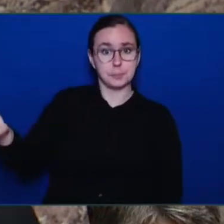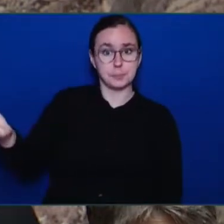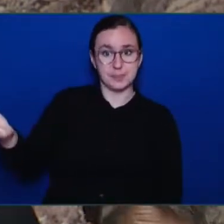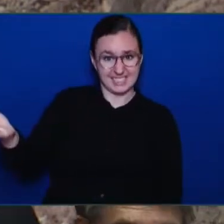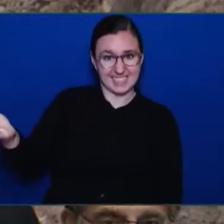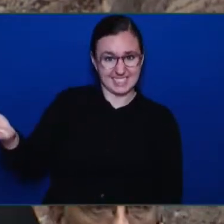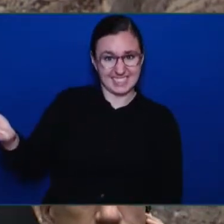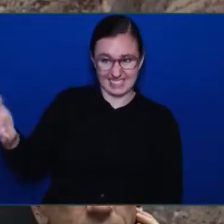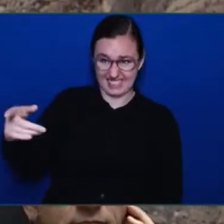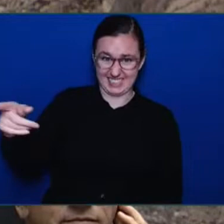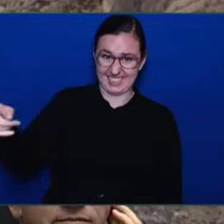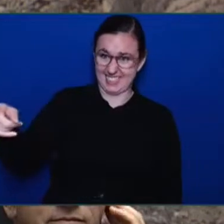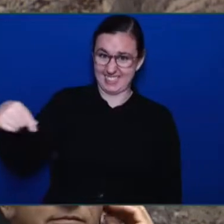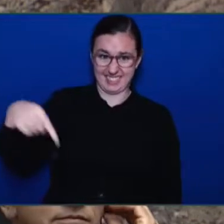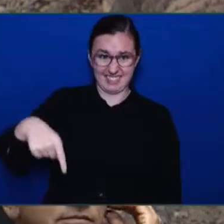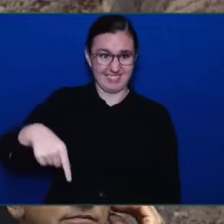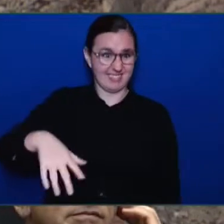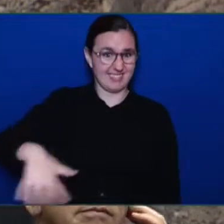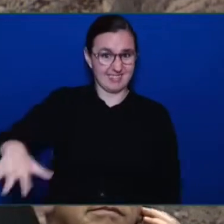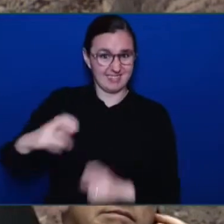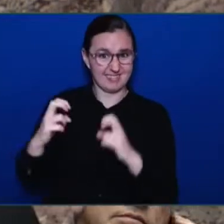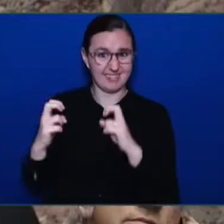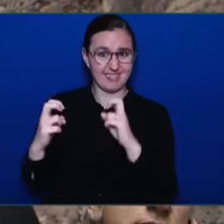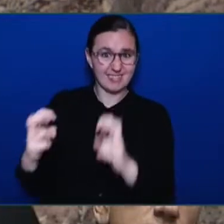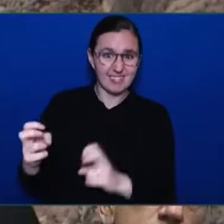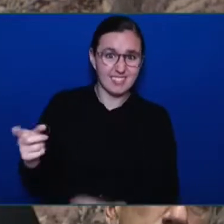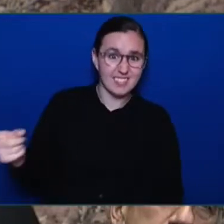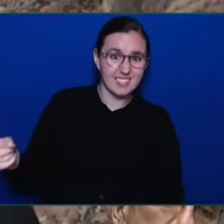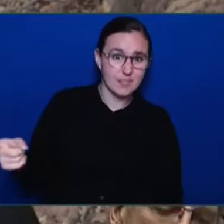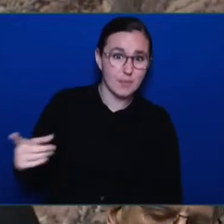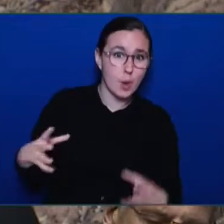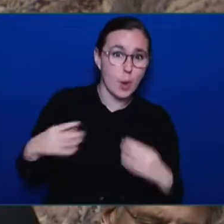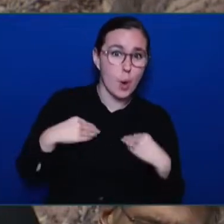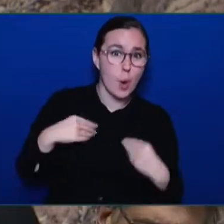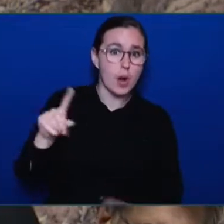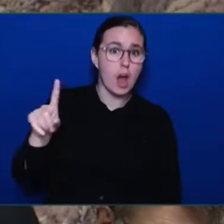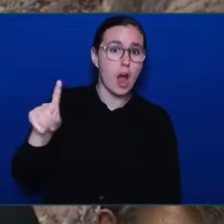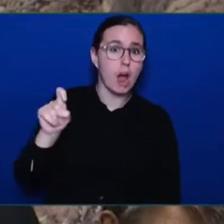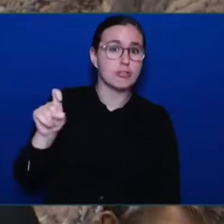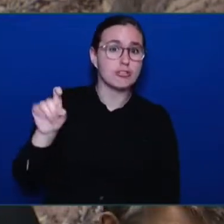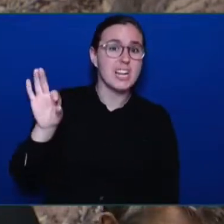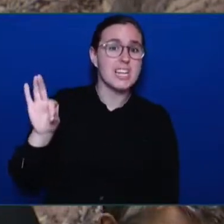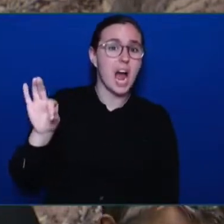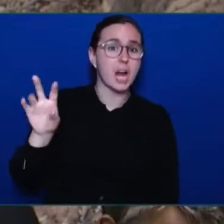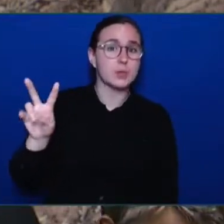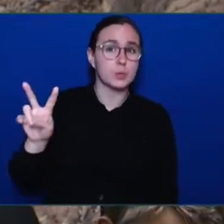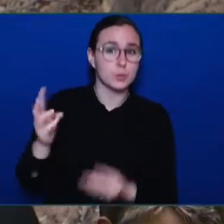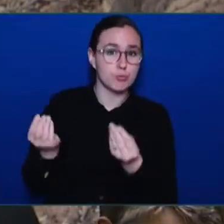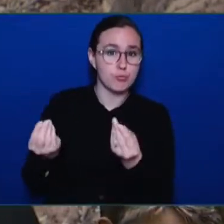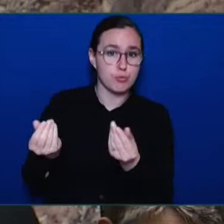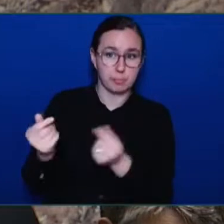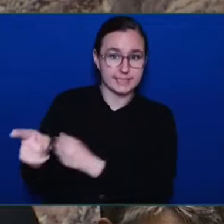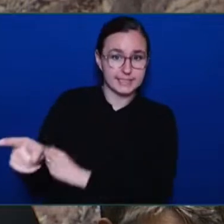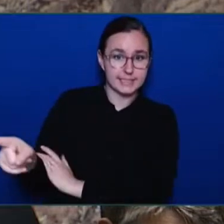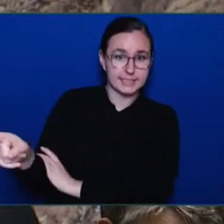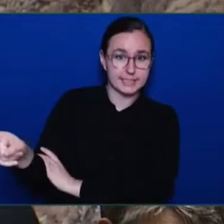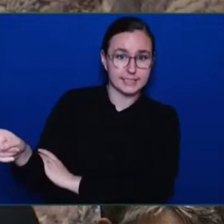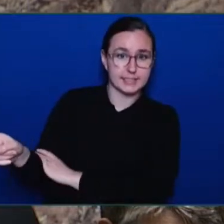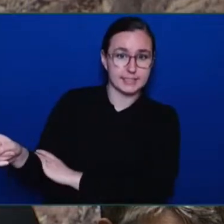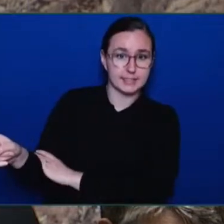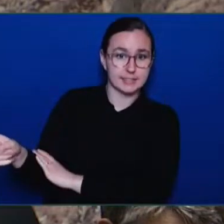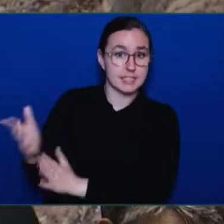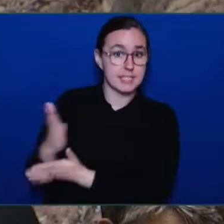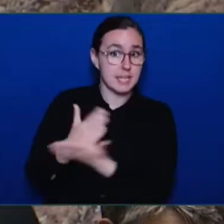and 95% of that caucus own properties not only just around BC, some of them hidden in private trusts and